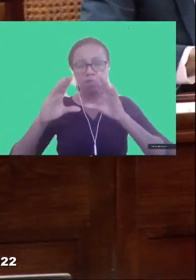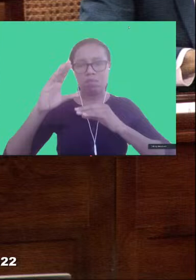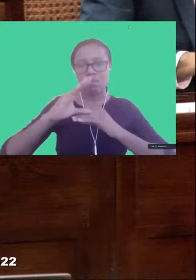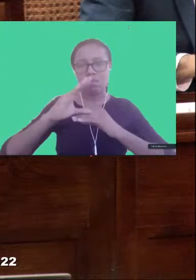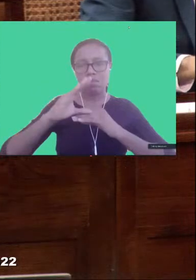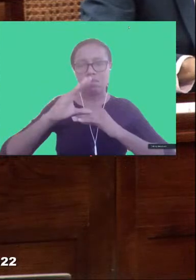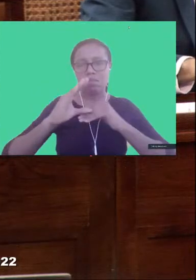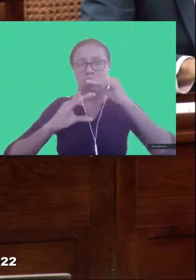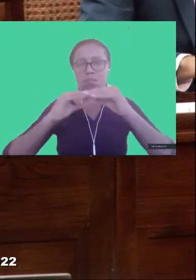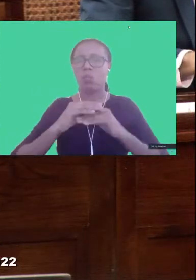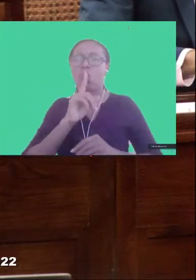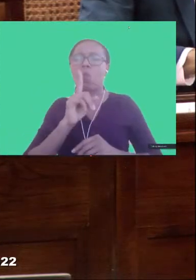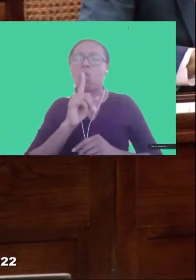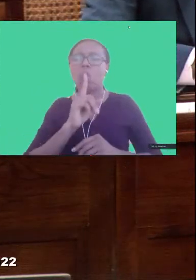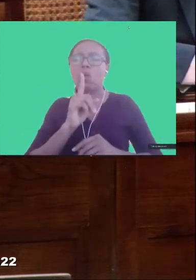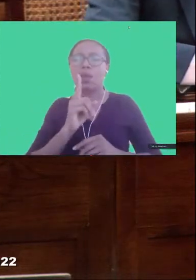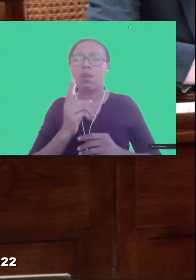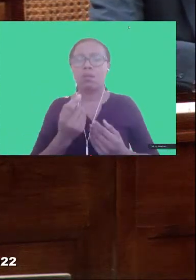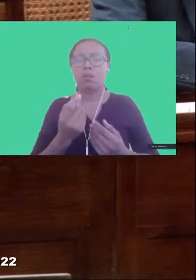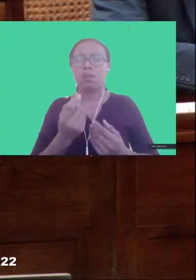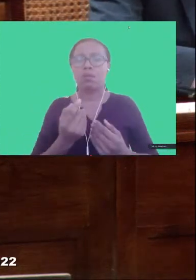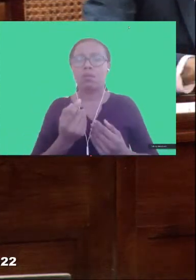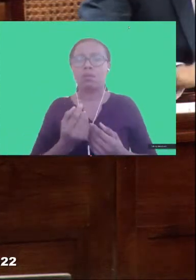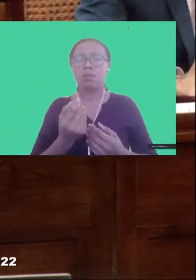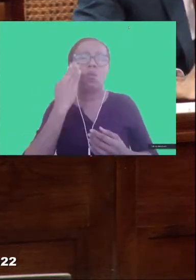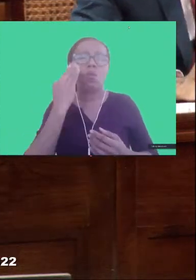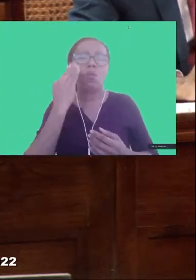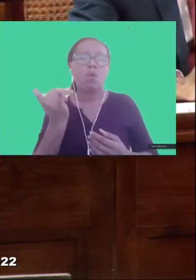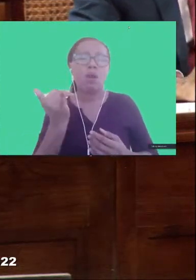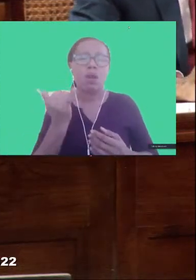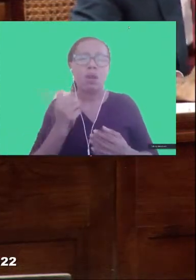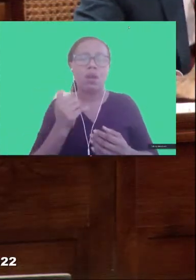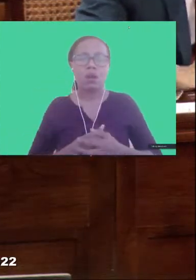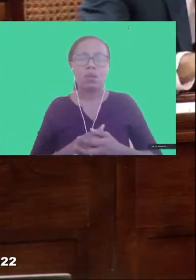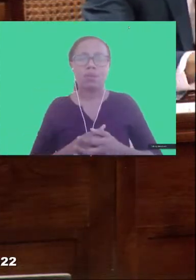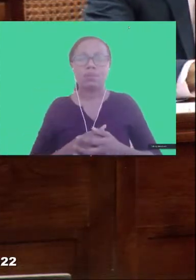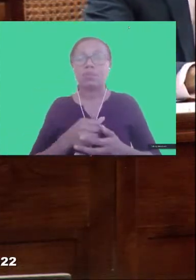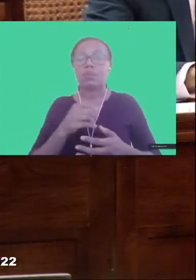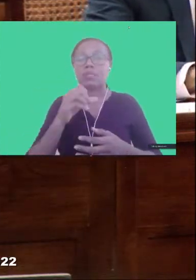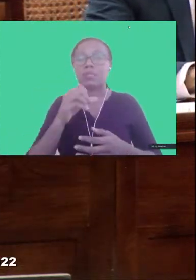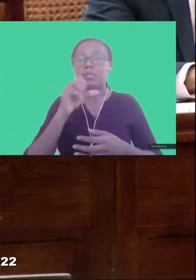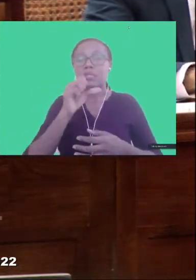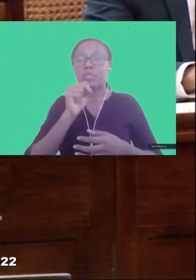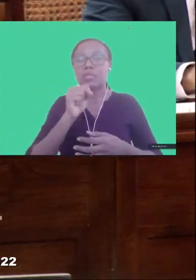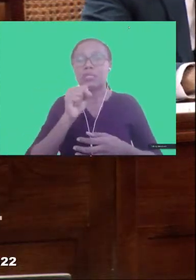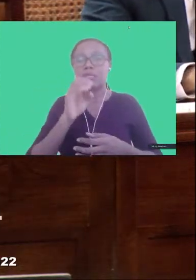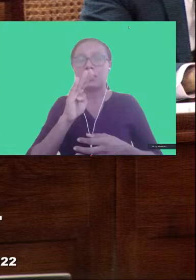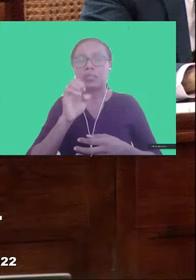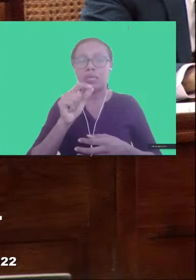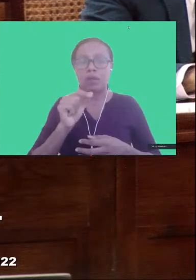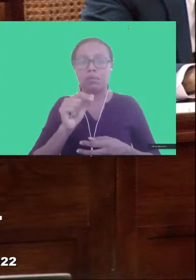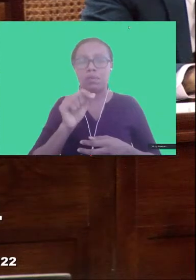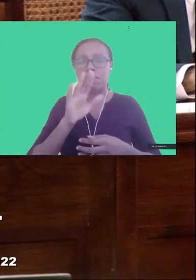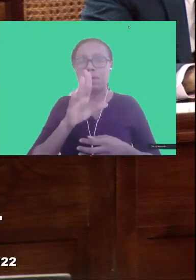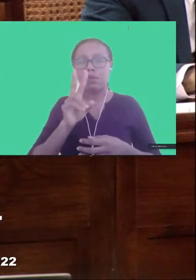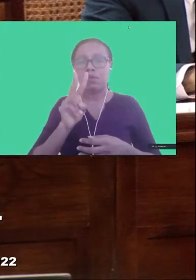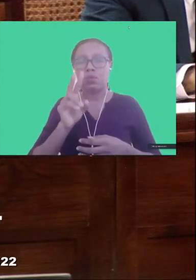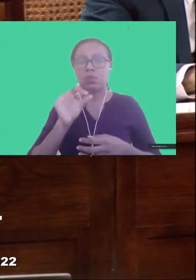In subprogram 052, line 226, is a professional service provision.